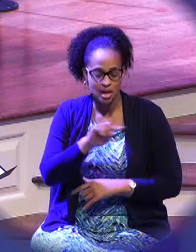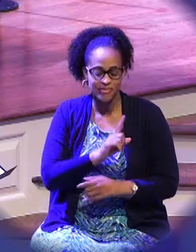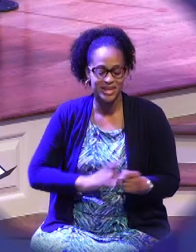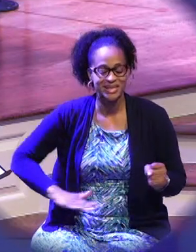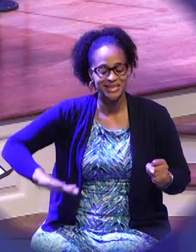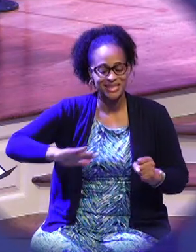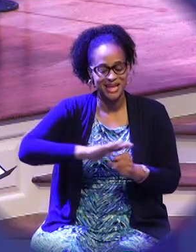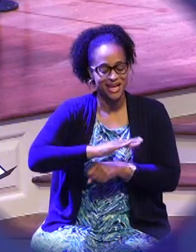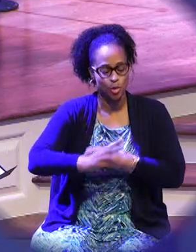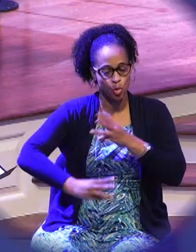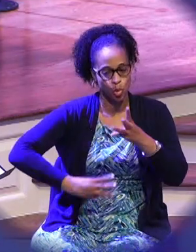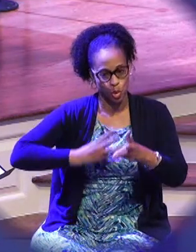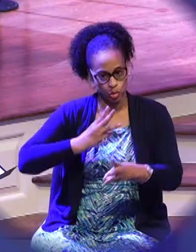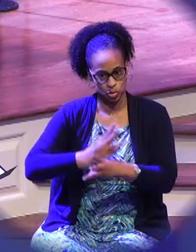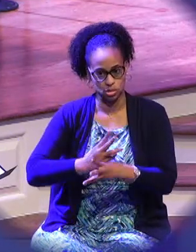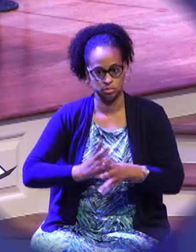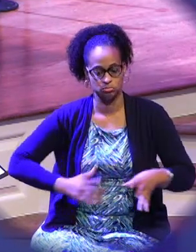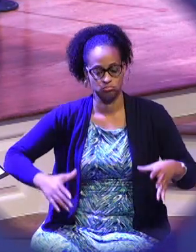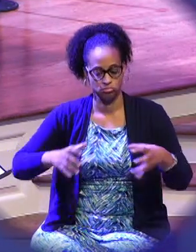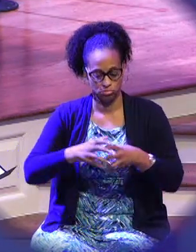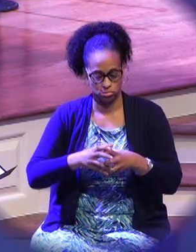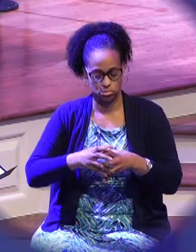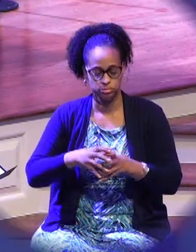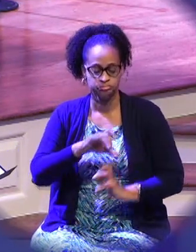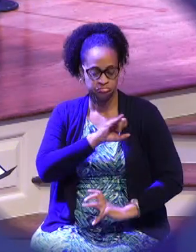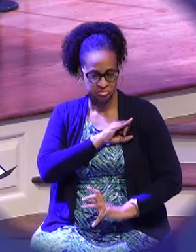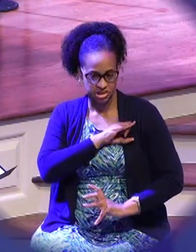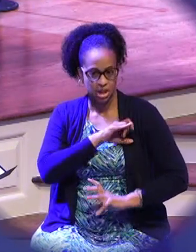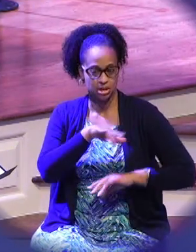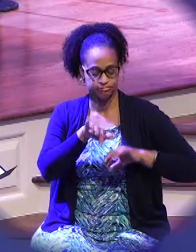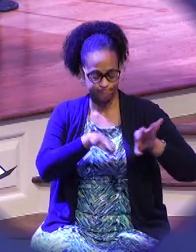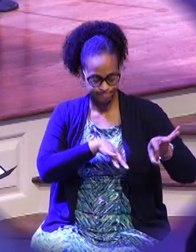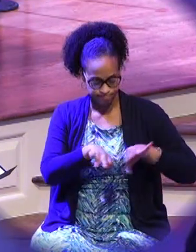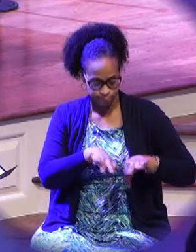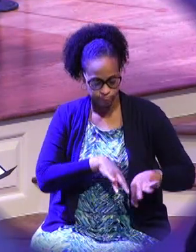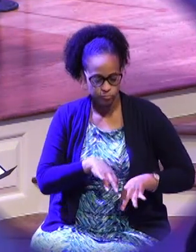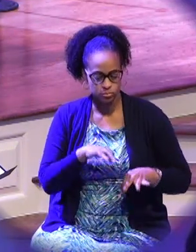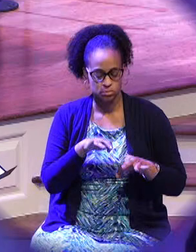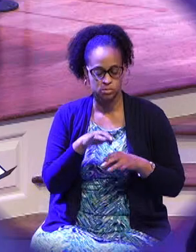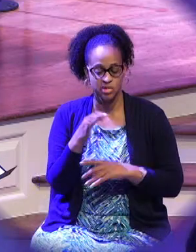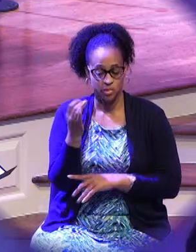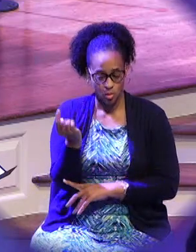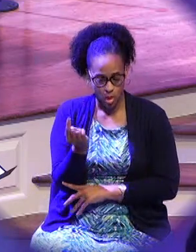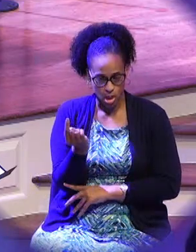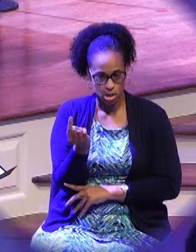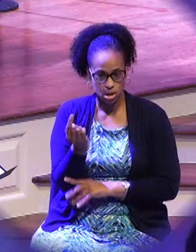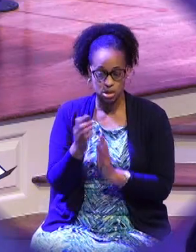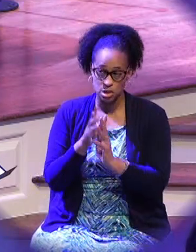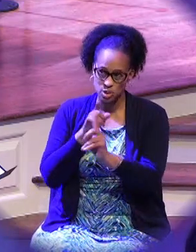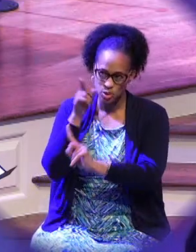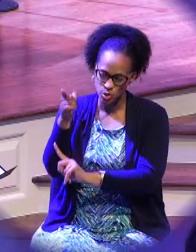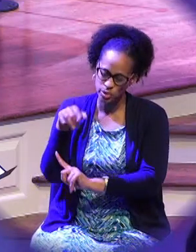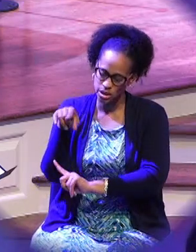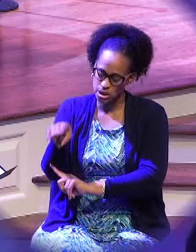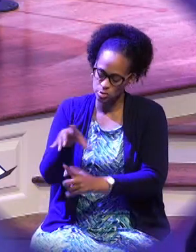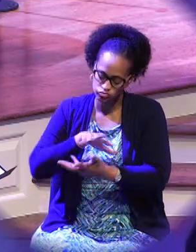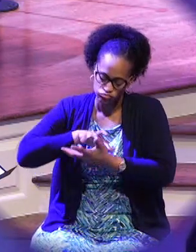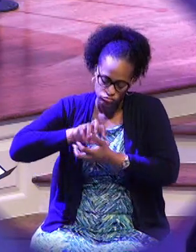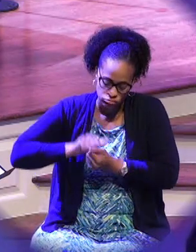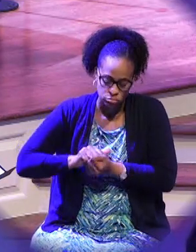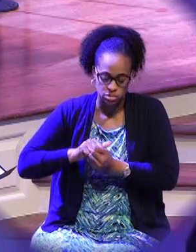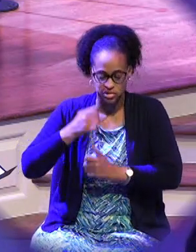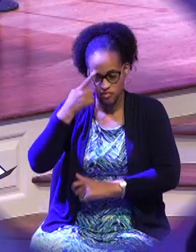entire world? Isaiah gives us a picture of one who was crushed for